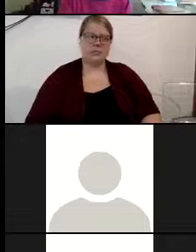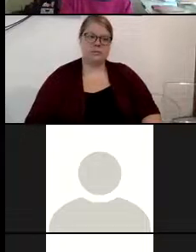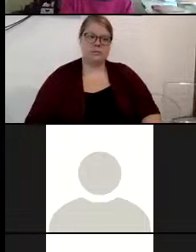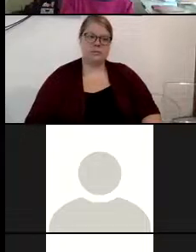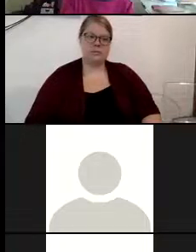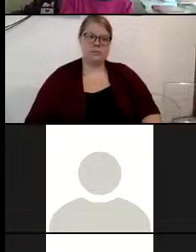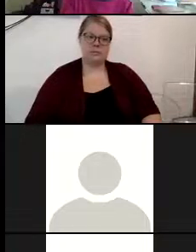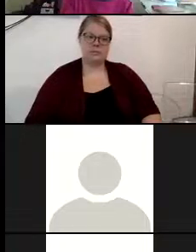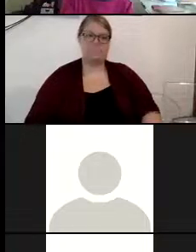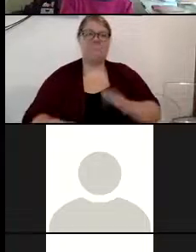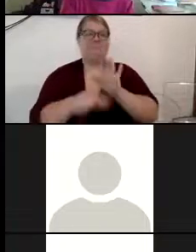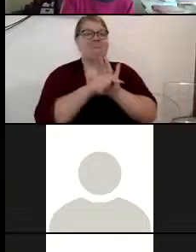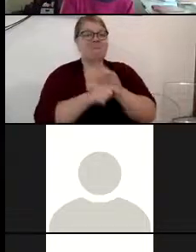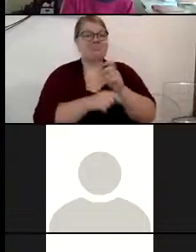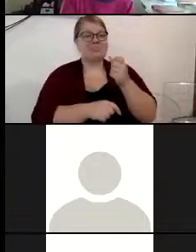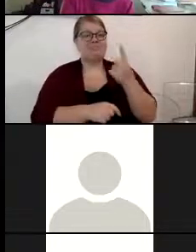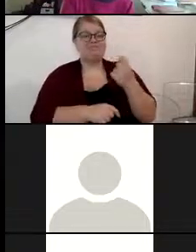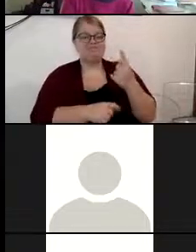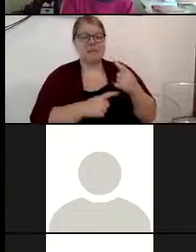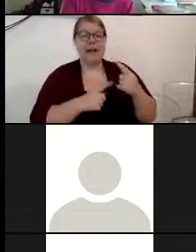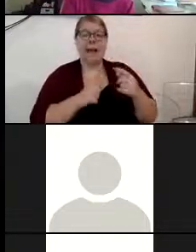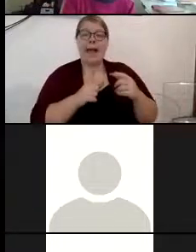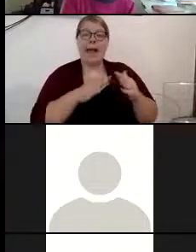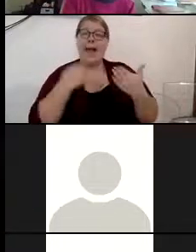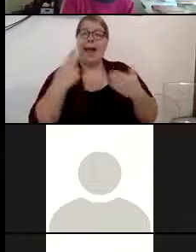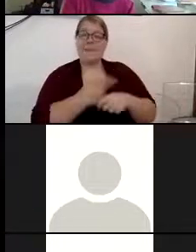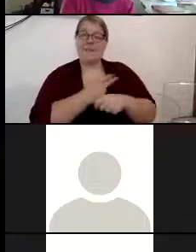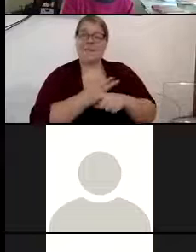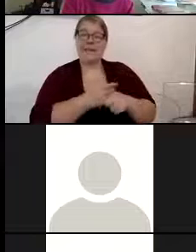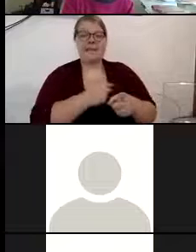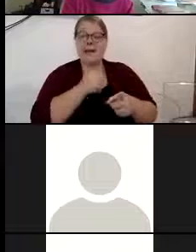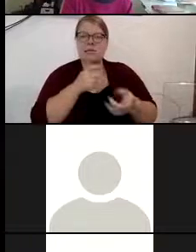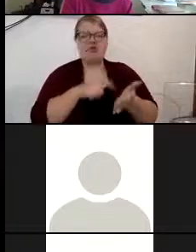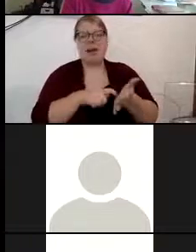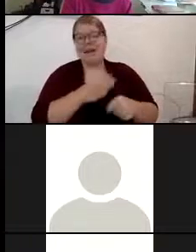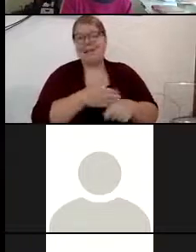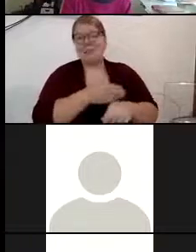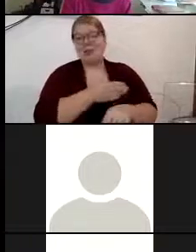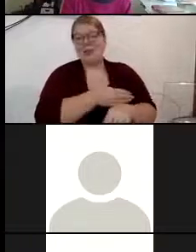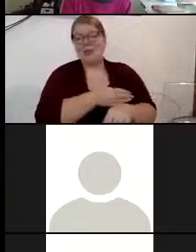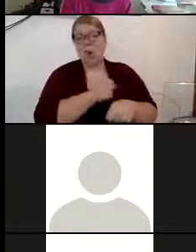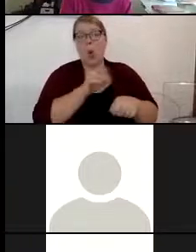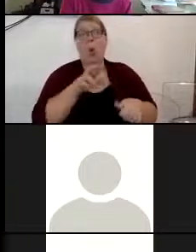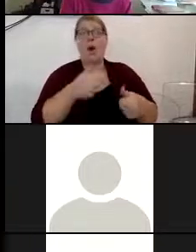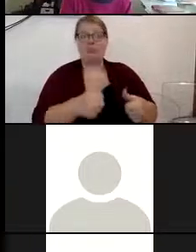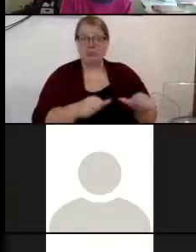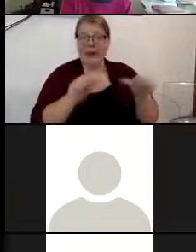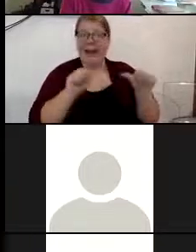Disadvantages: abstinence doesn't recognize improvements or successful attempts to cut